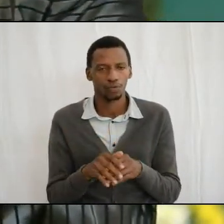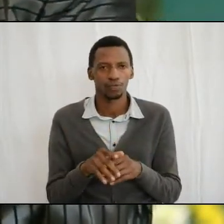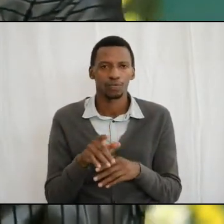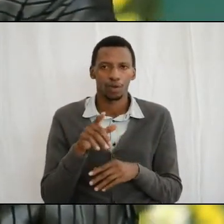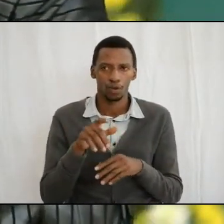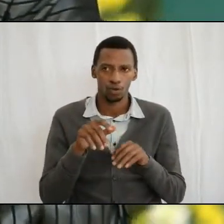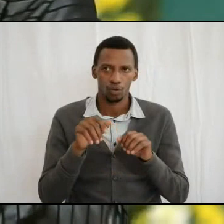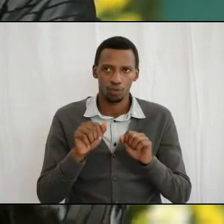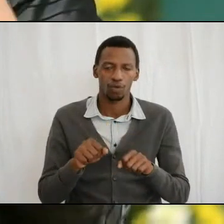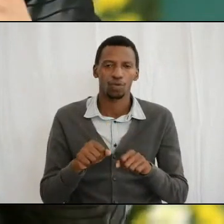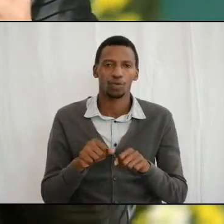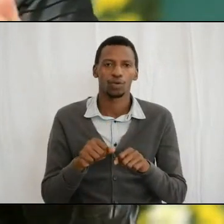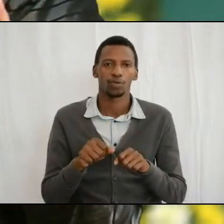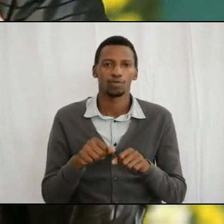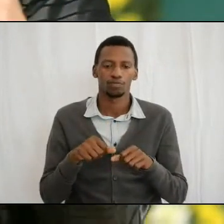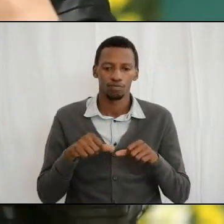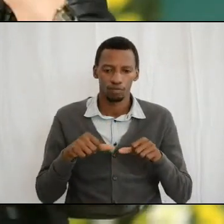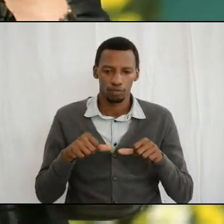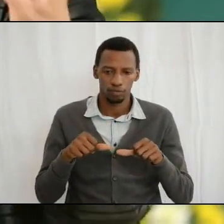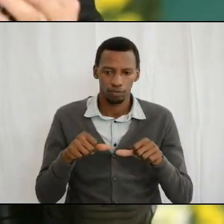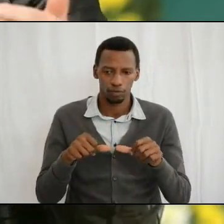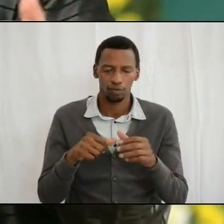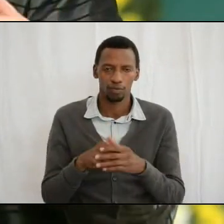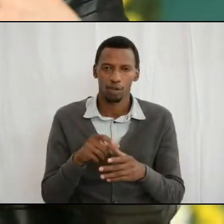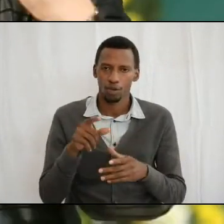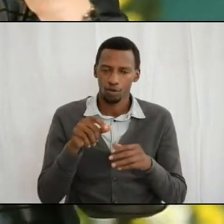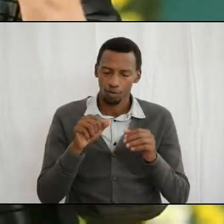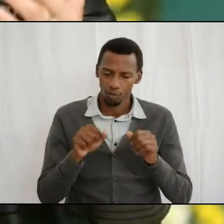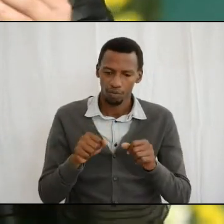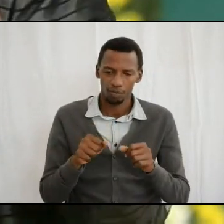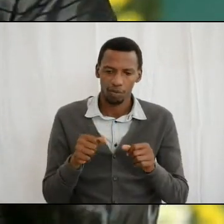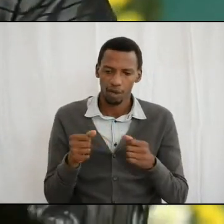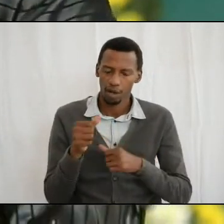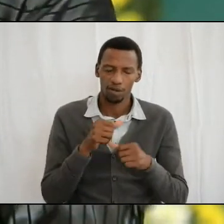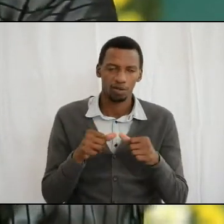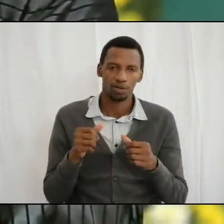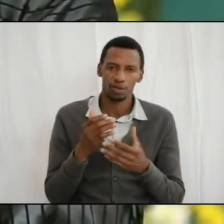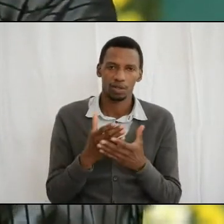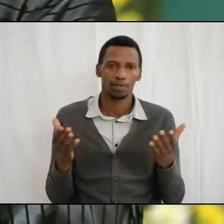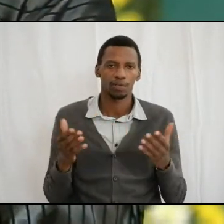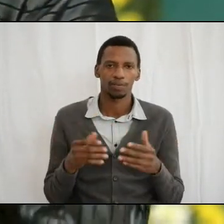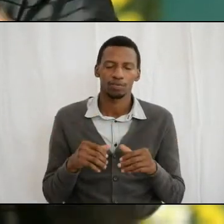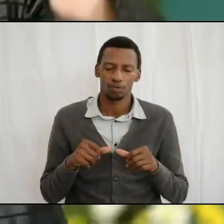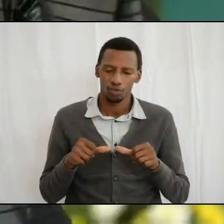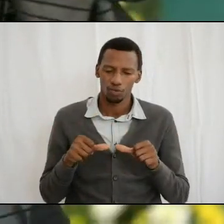can actually keep going. You can do something. Keep